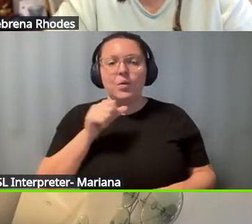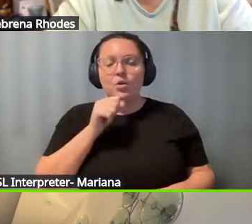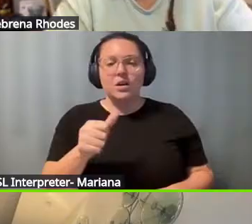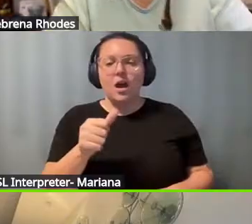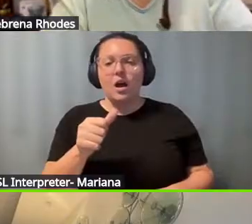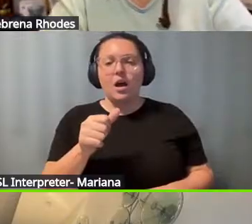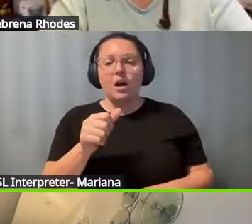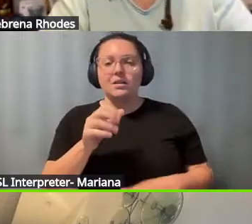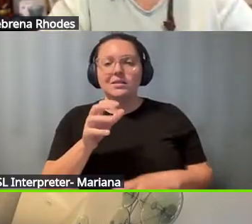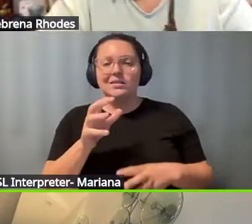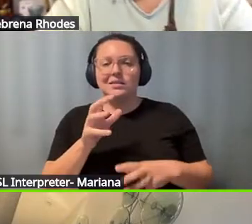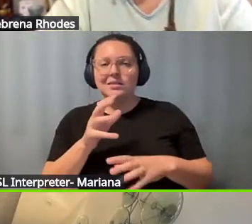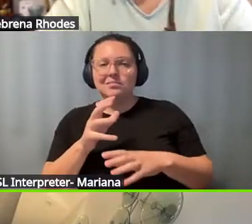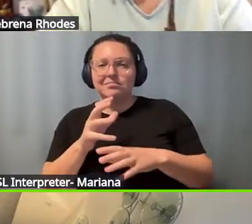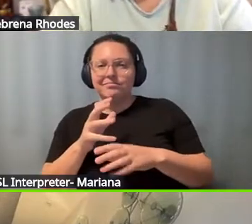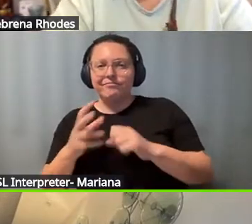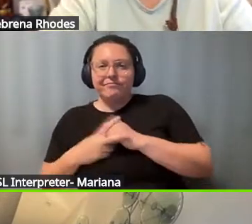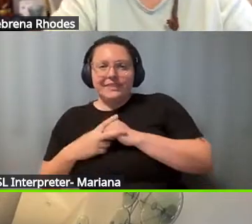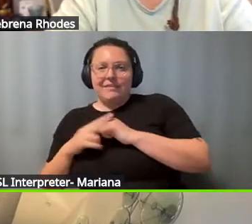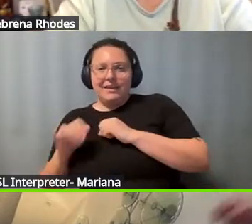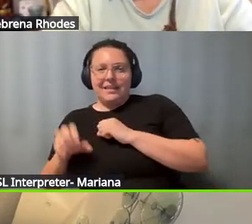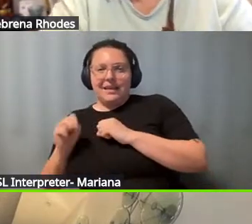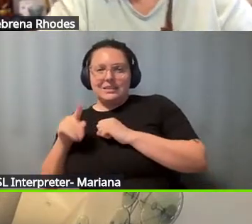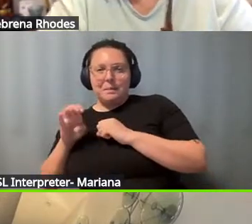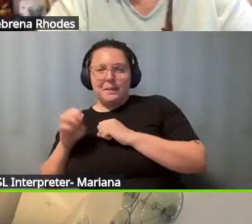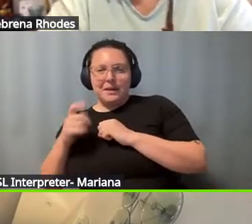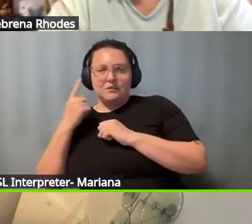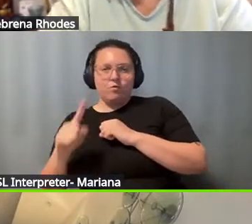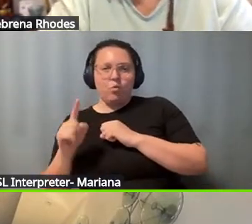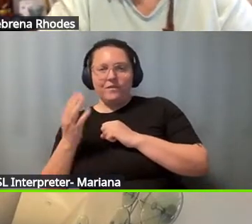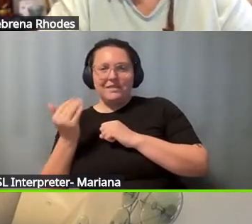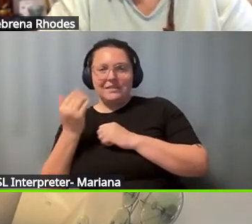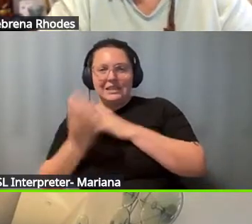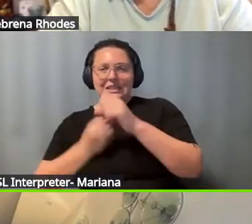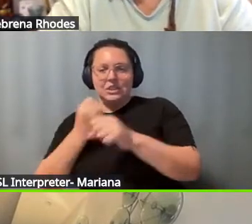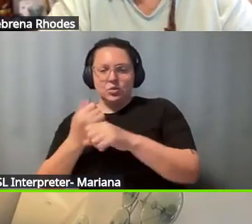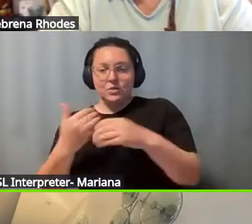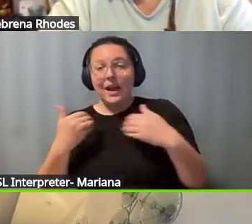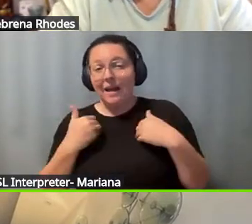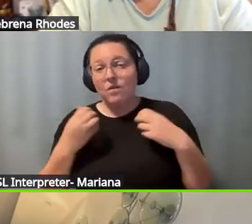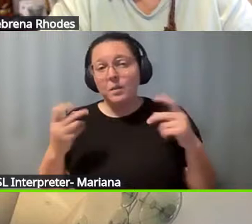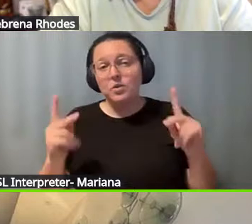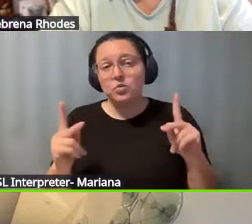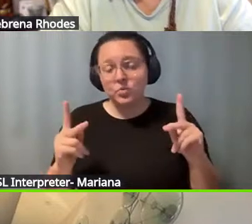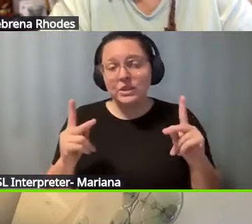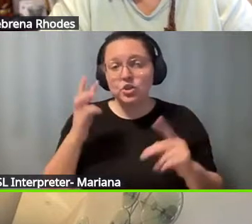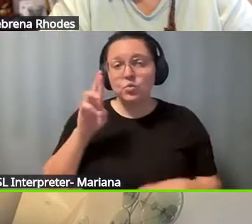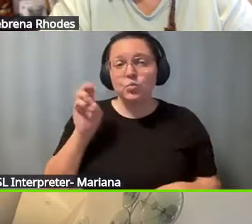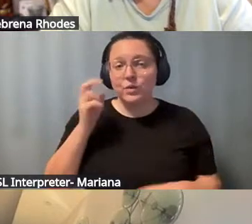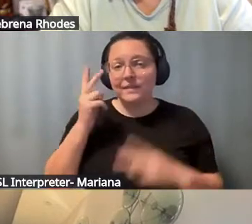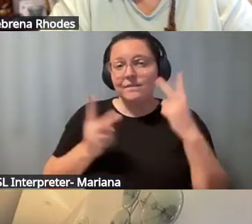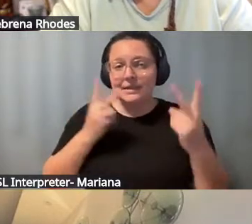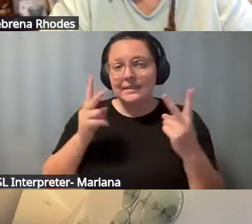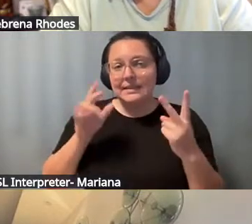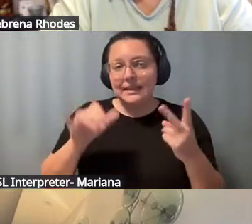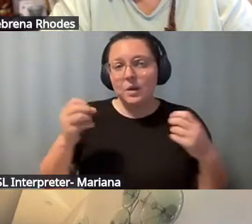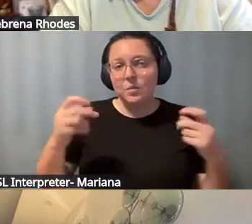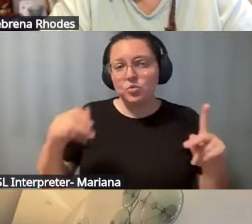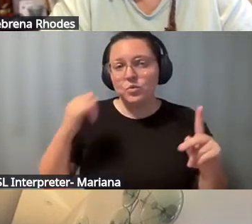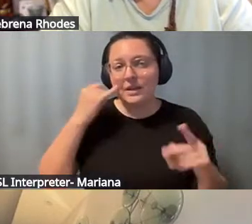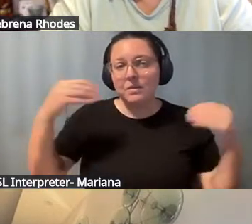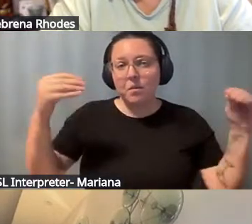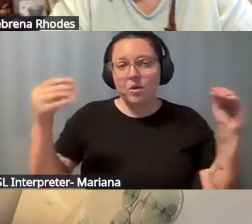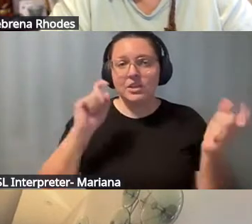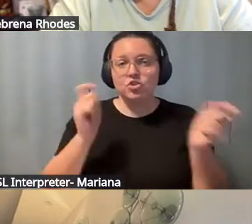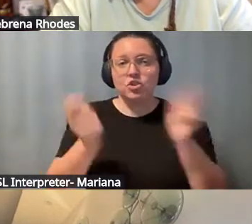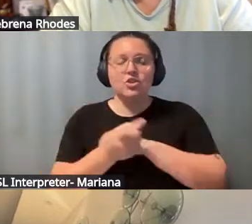more productive use for 15 years. I have the opportunity to revisit this in the future if the market changes. Well, hopefully, I mean, what